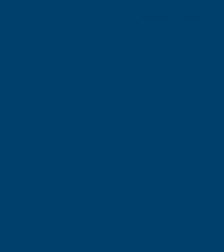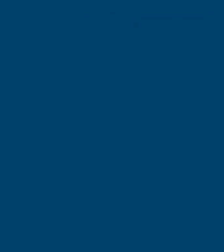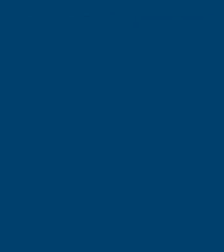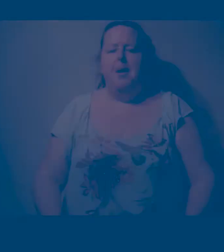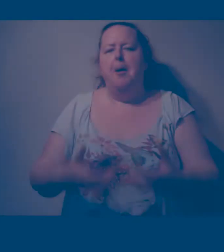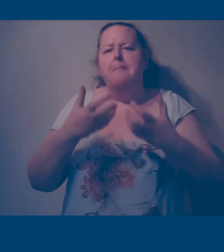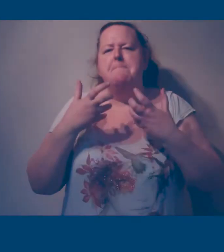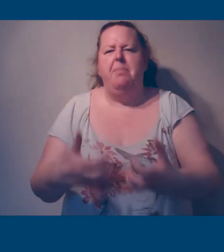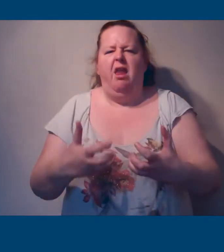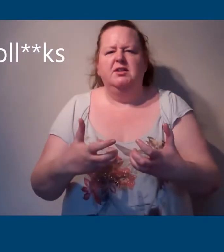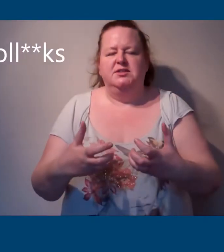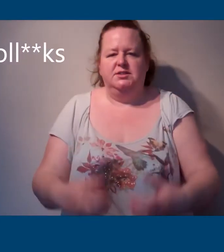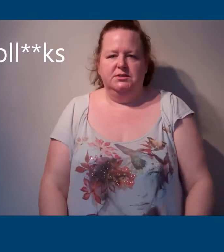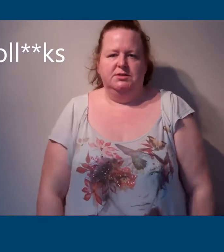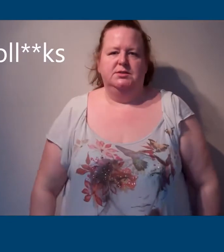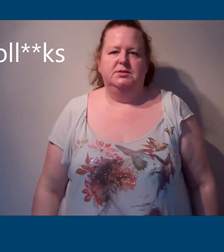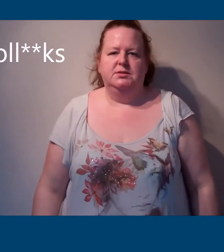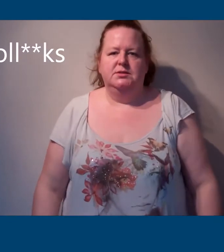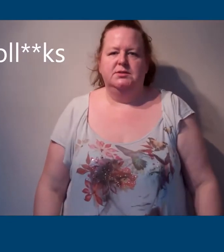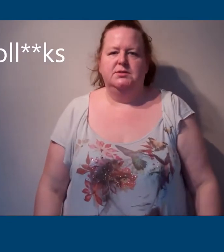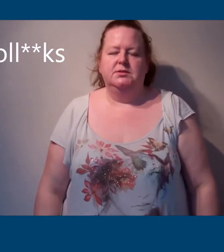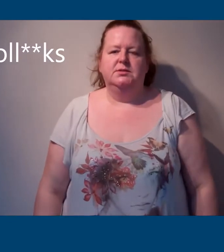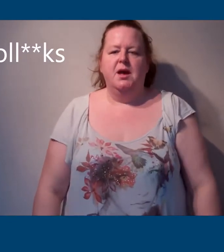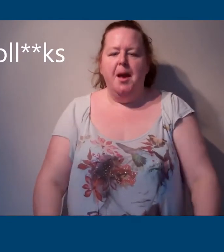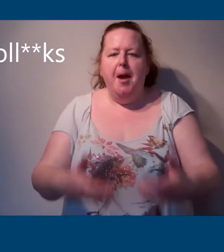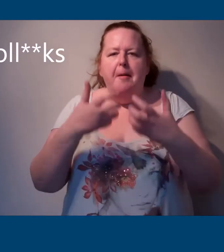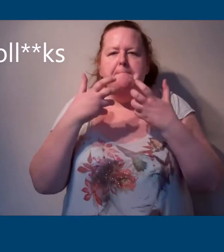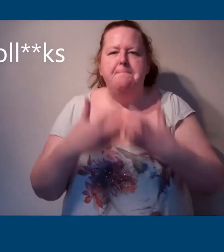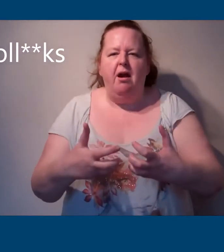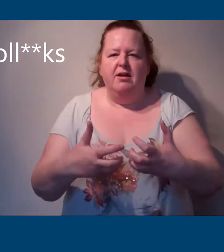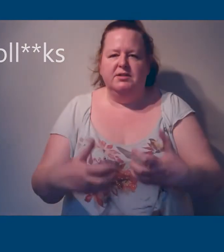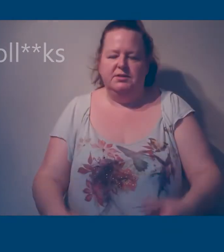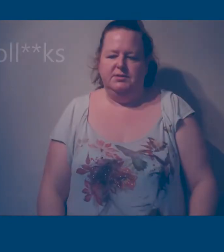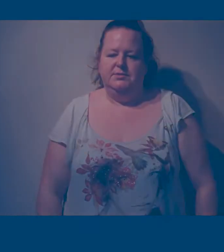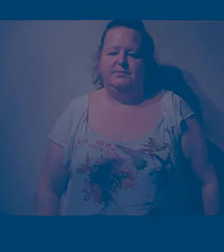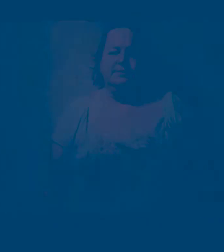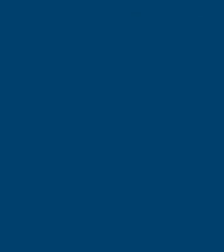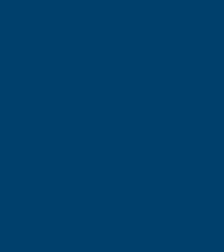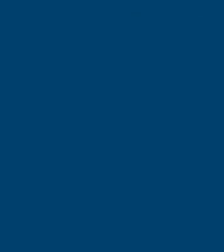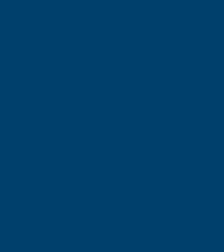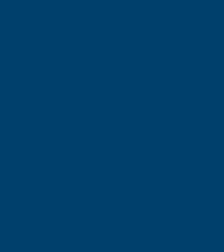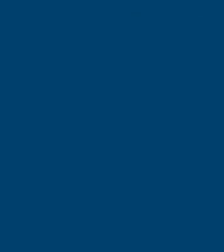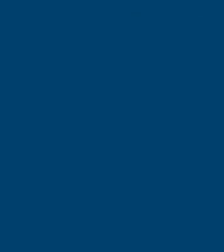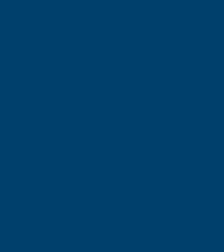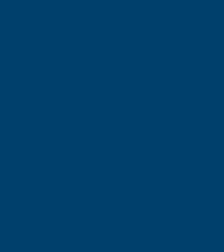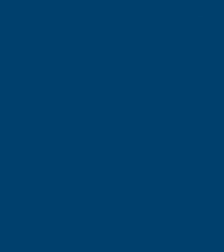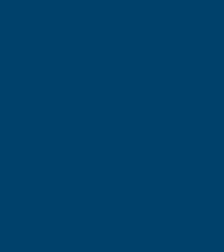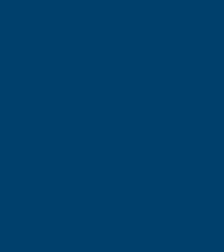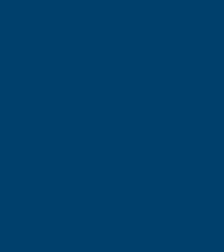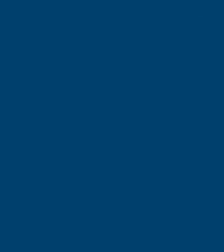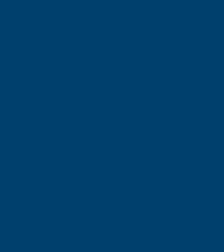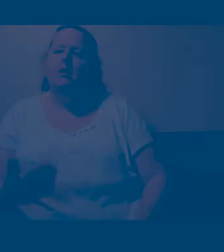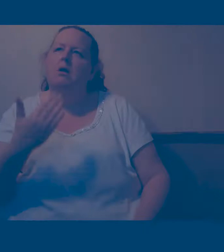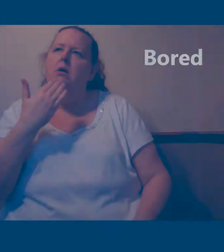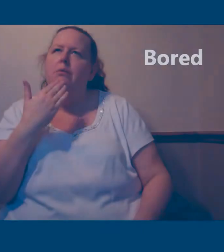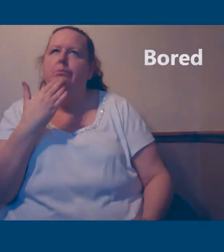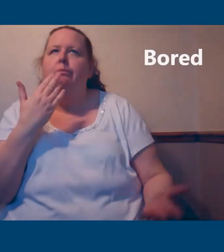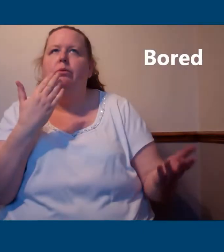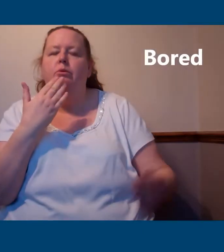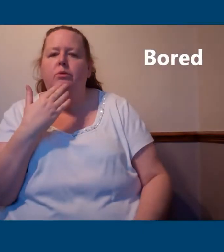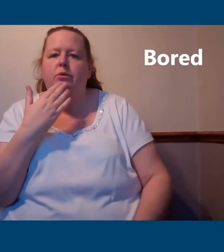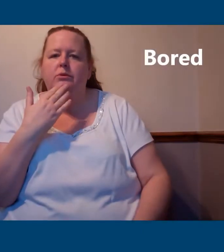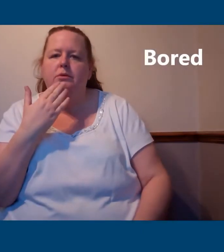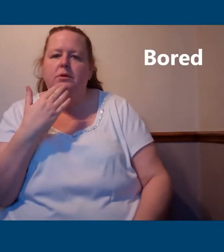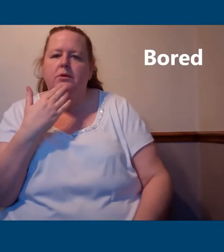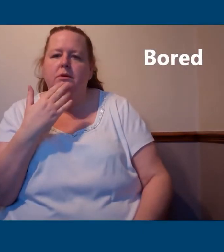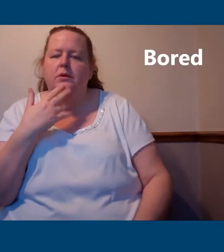just preach and not practice. And I've done my best to do that. We're all human. We all fall short sometimes. We've been